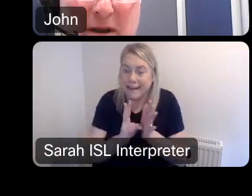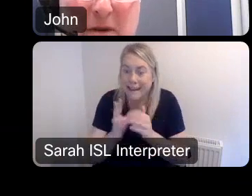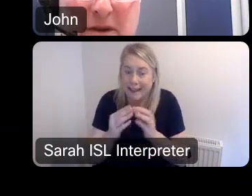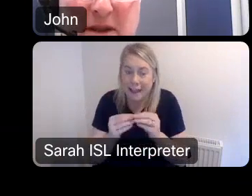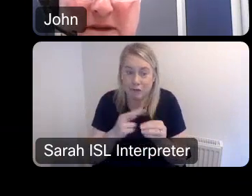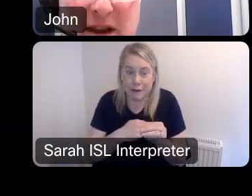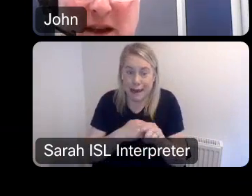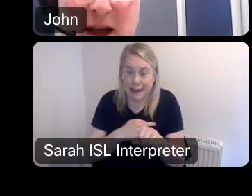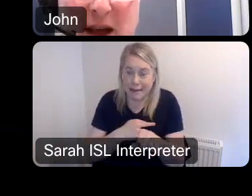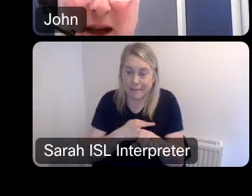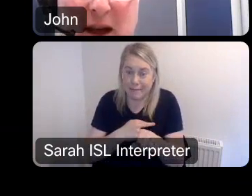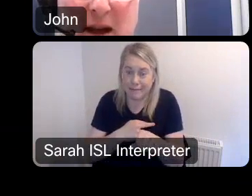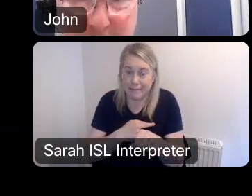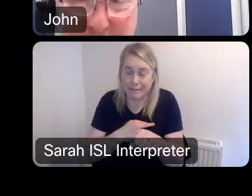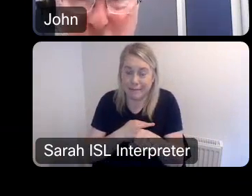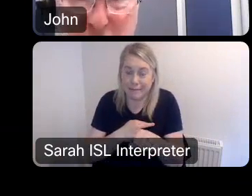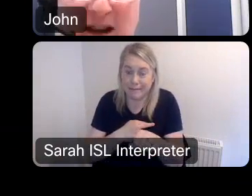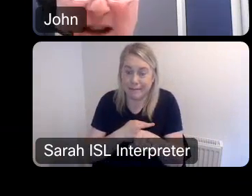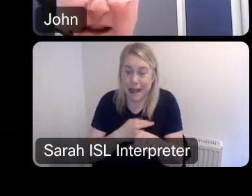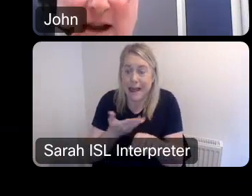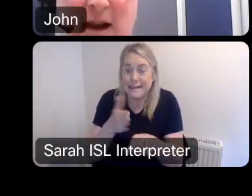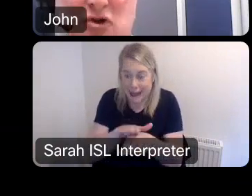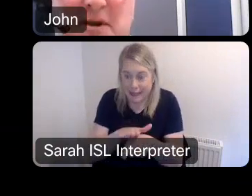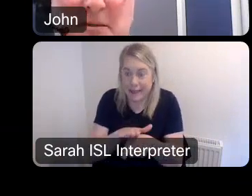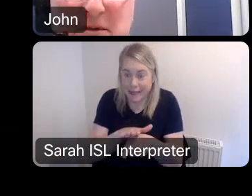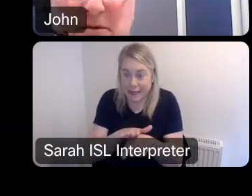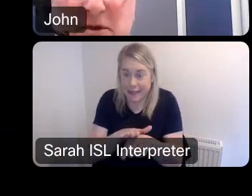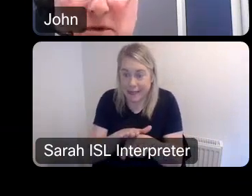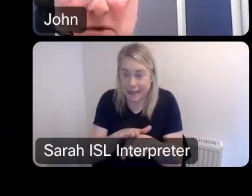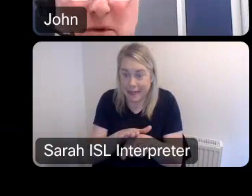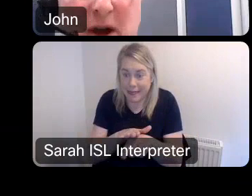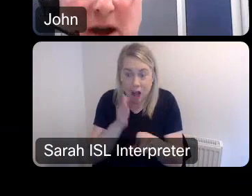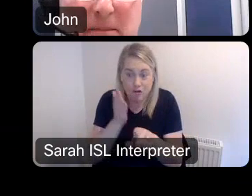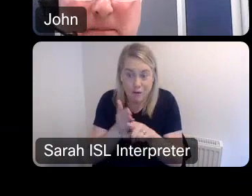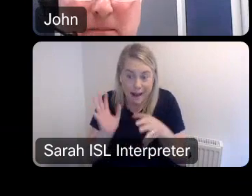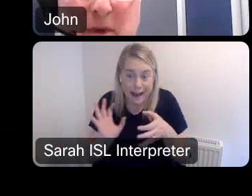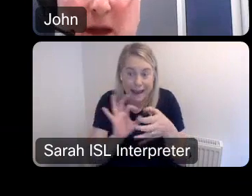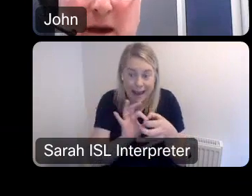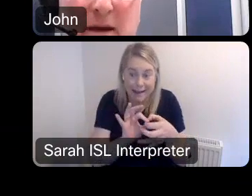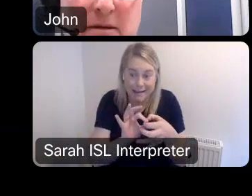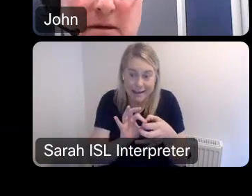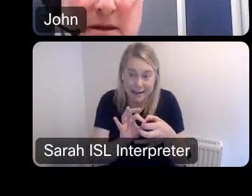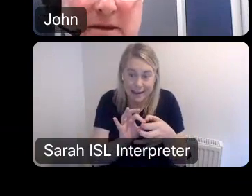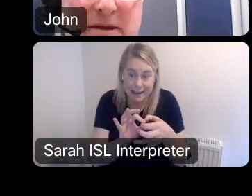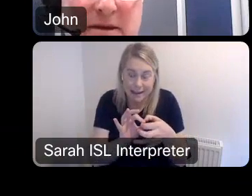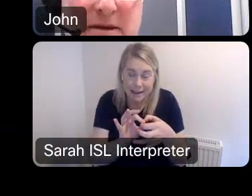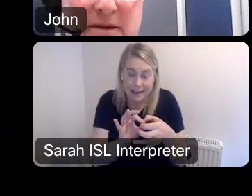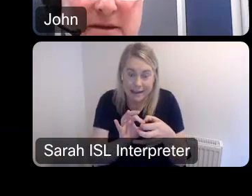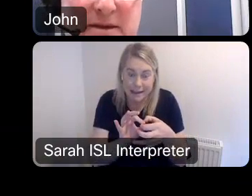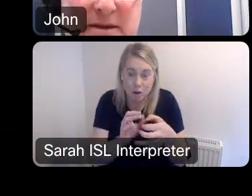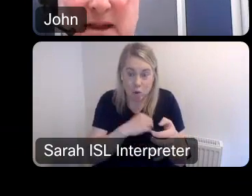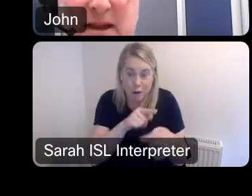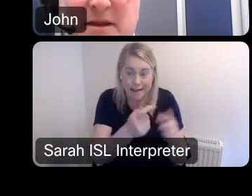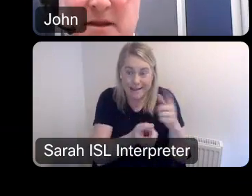you know, that the death is directly attributable to